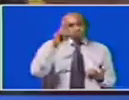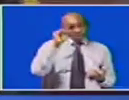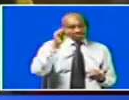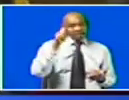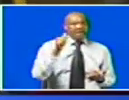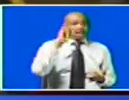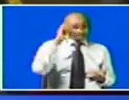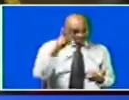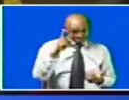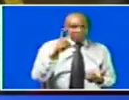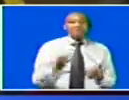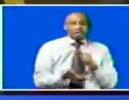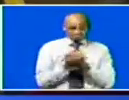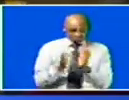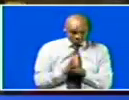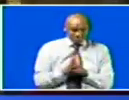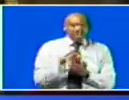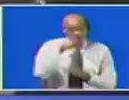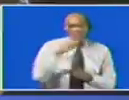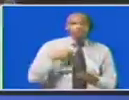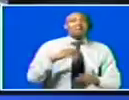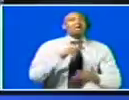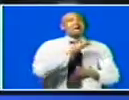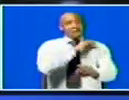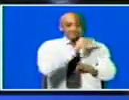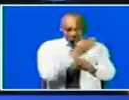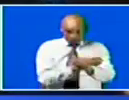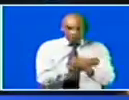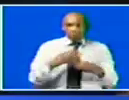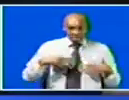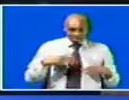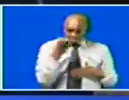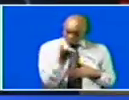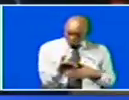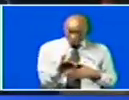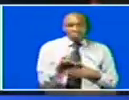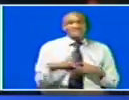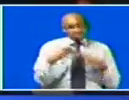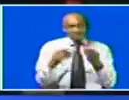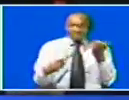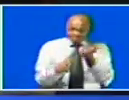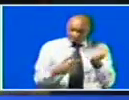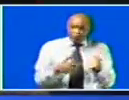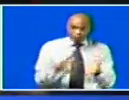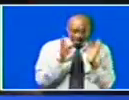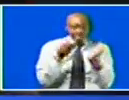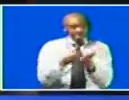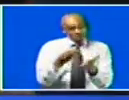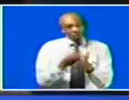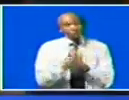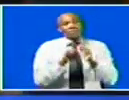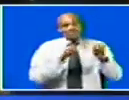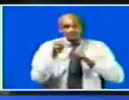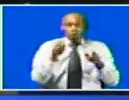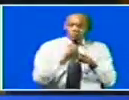The project also helped in building the capacity of local organizations by providing hands-on technical, financial, and